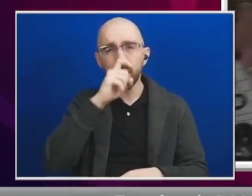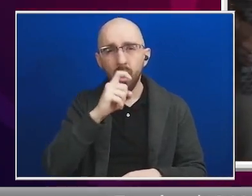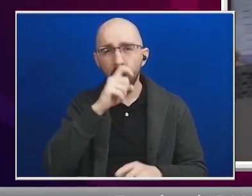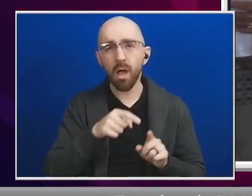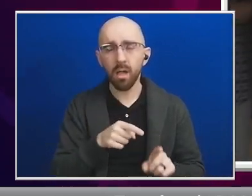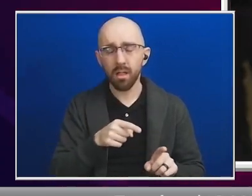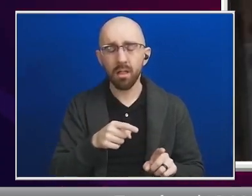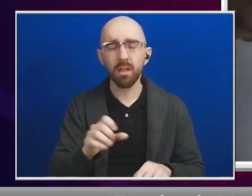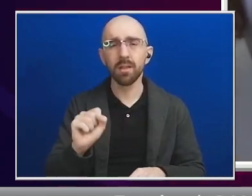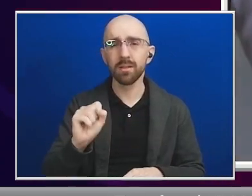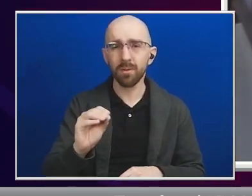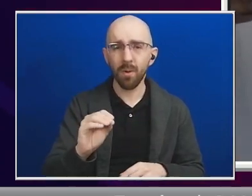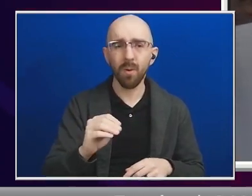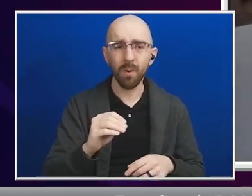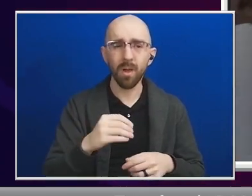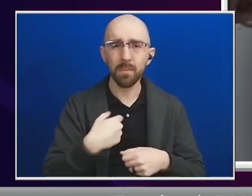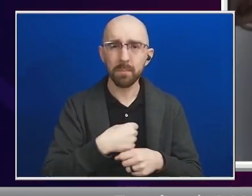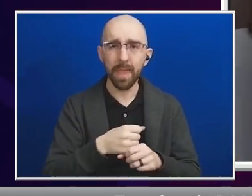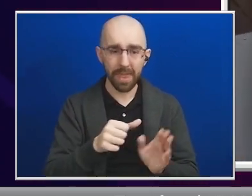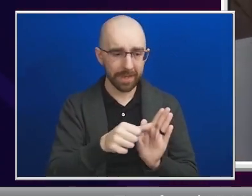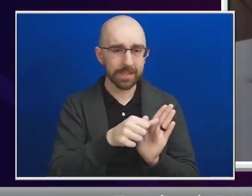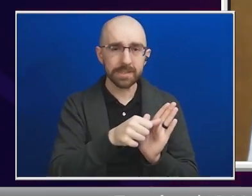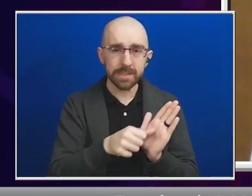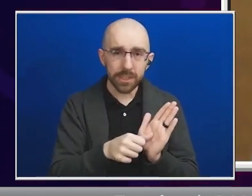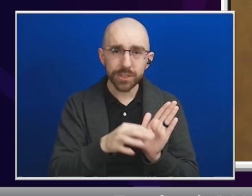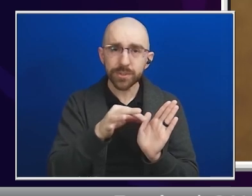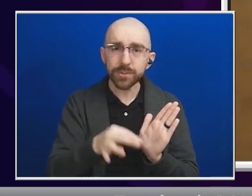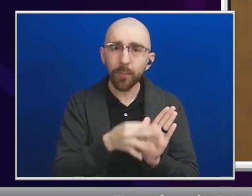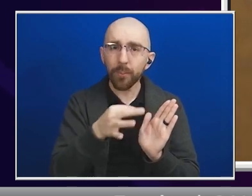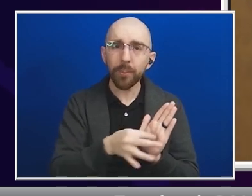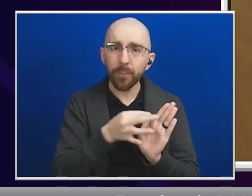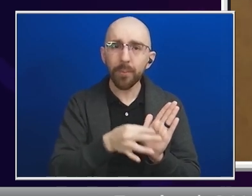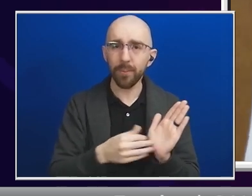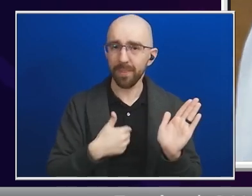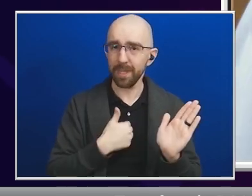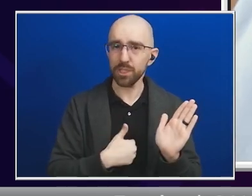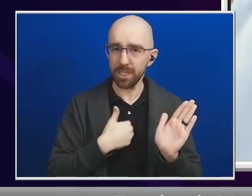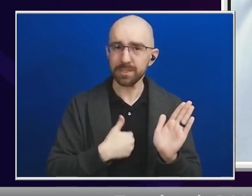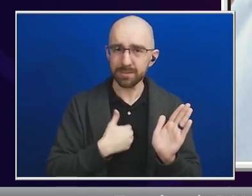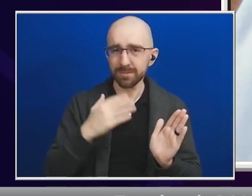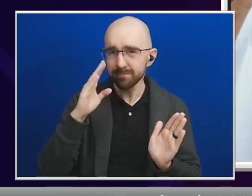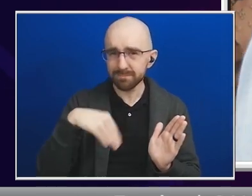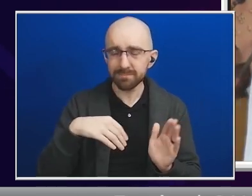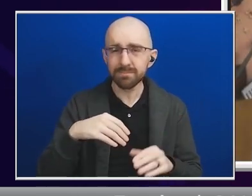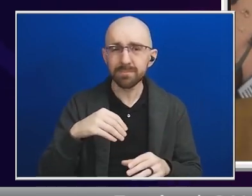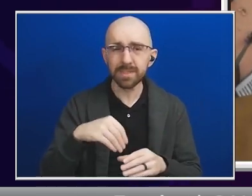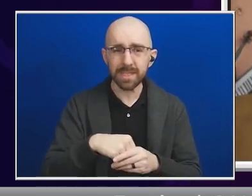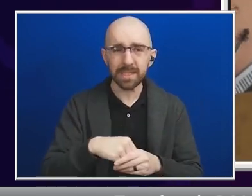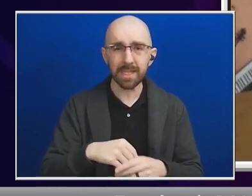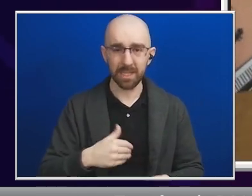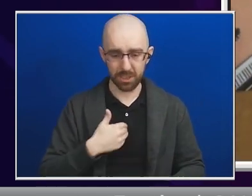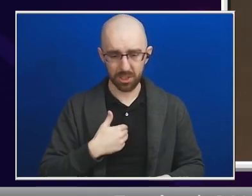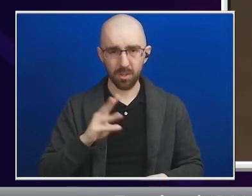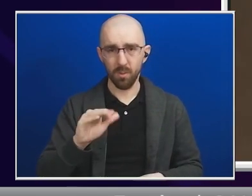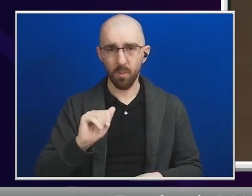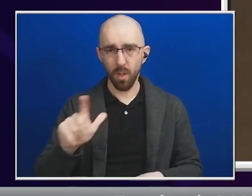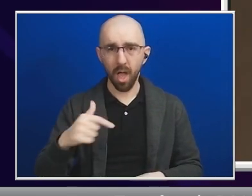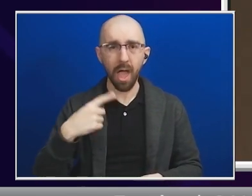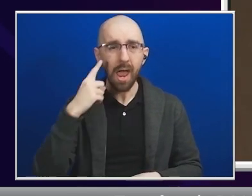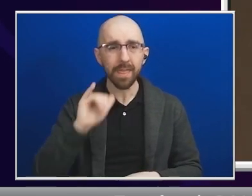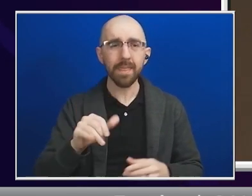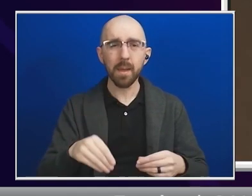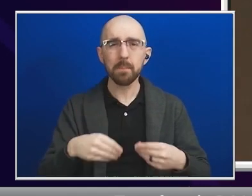made an incision and then sewed up the chest, in the chest wall. And I think that provided